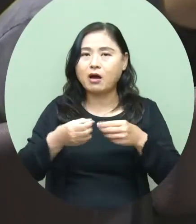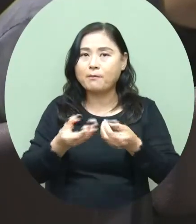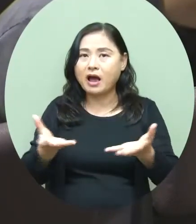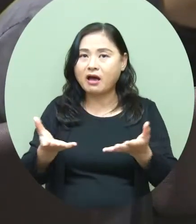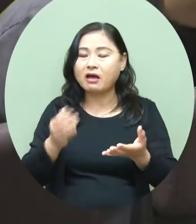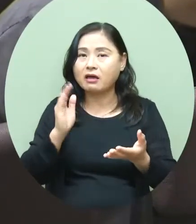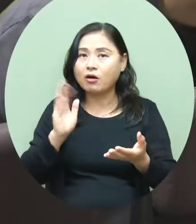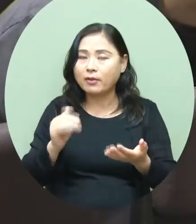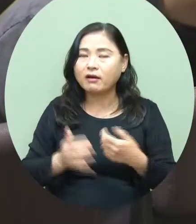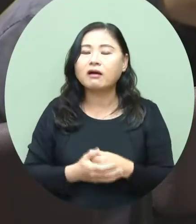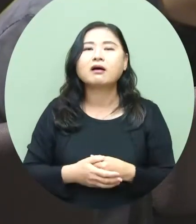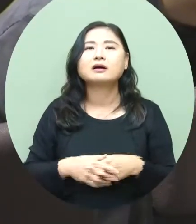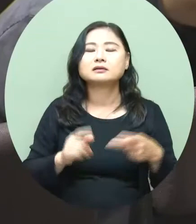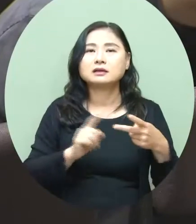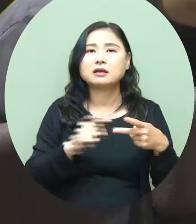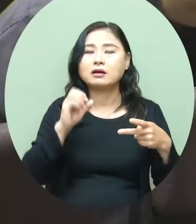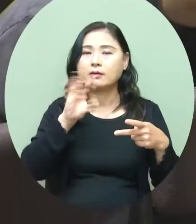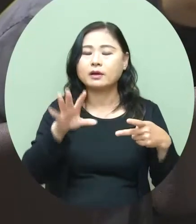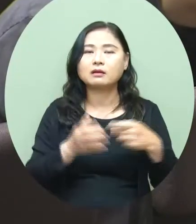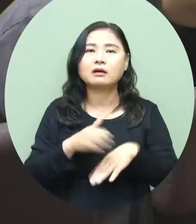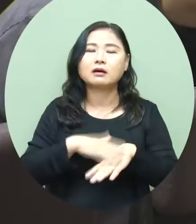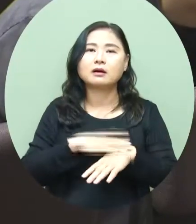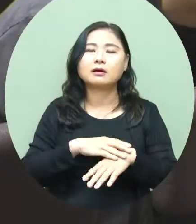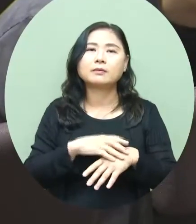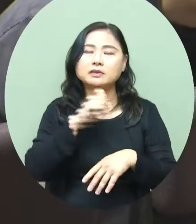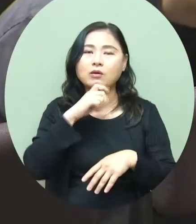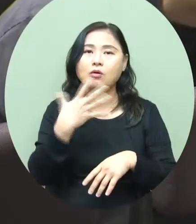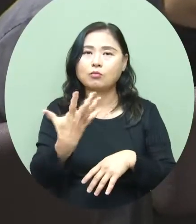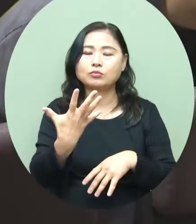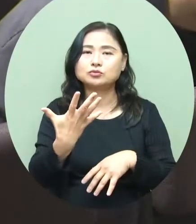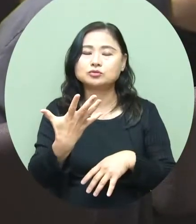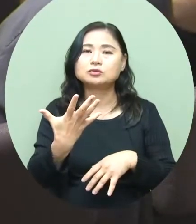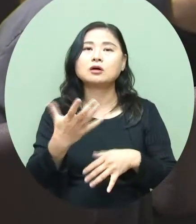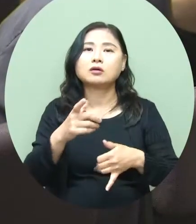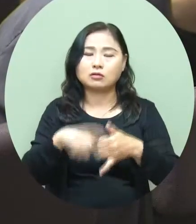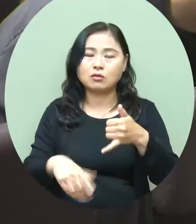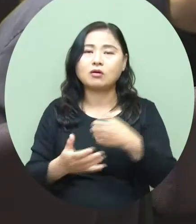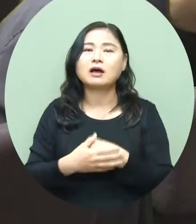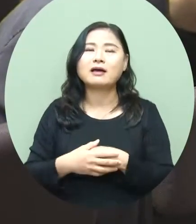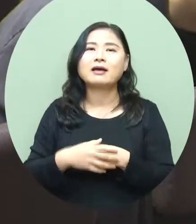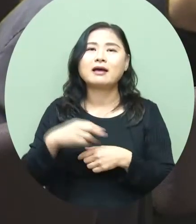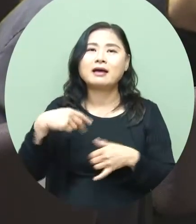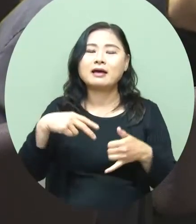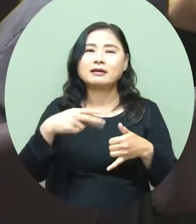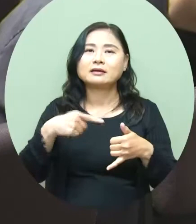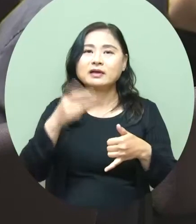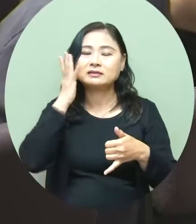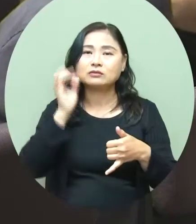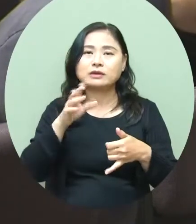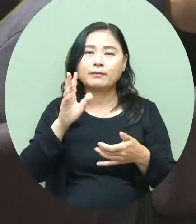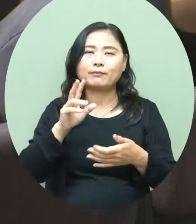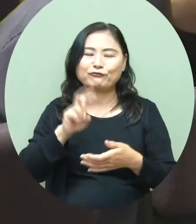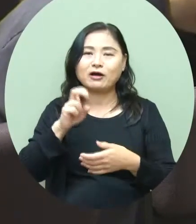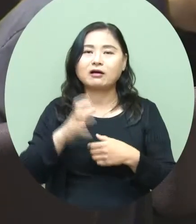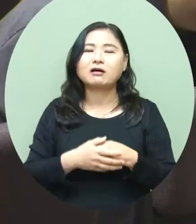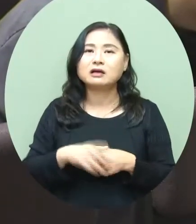are the authorities discussing whether to hand out test kits to households? We just mentioned 5 cases picked up at